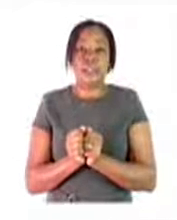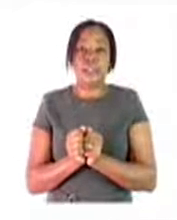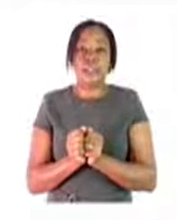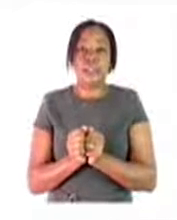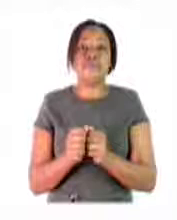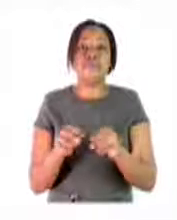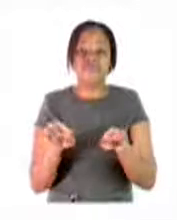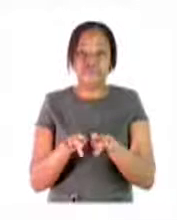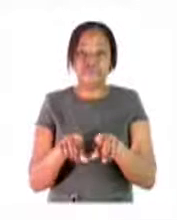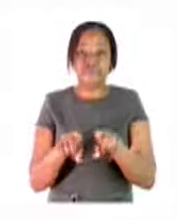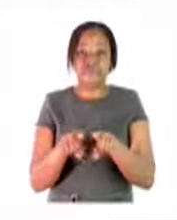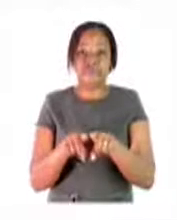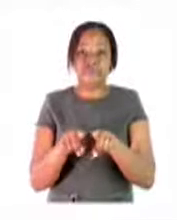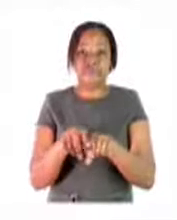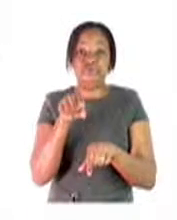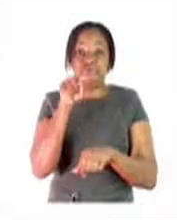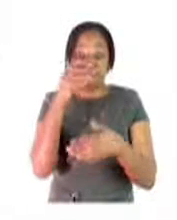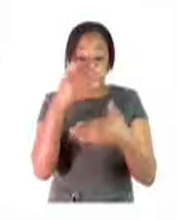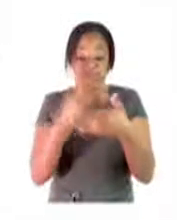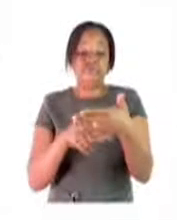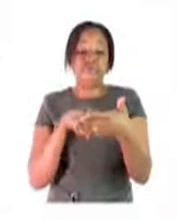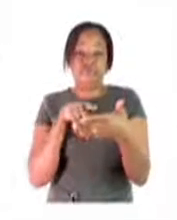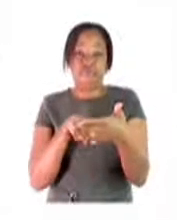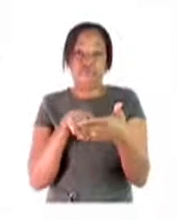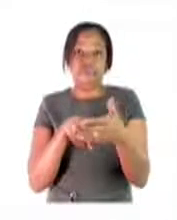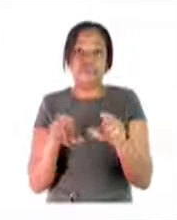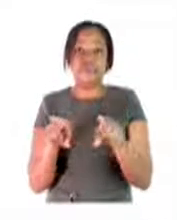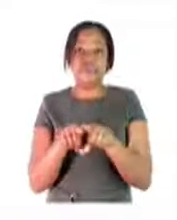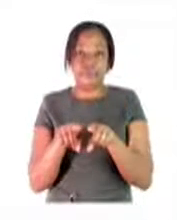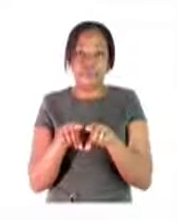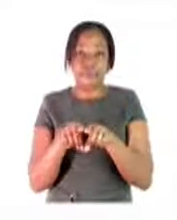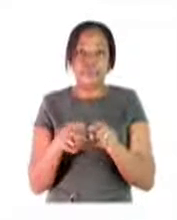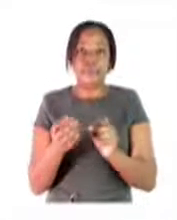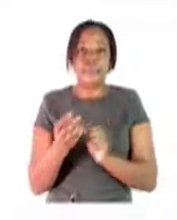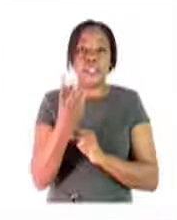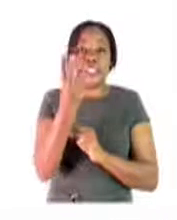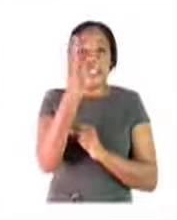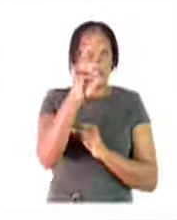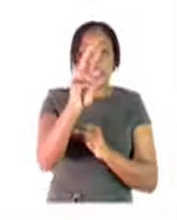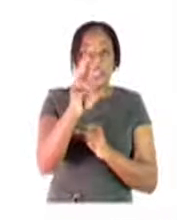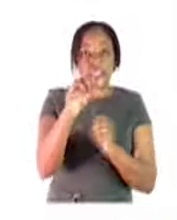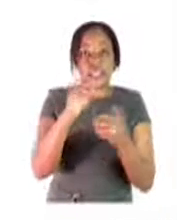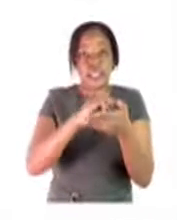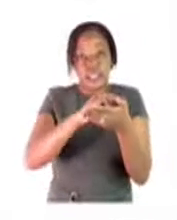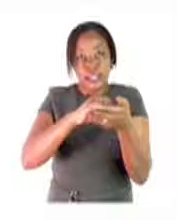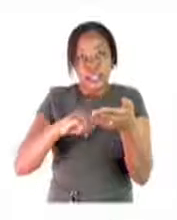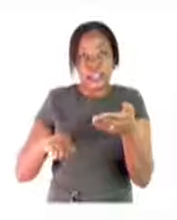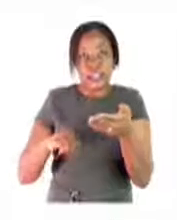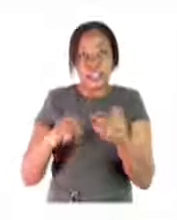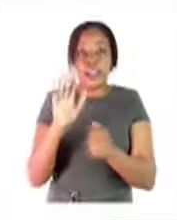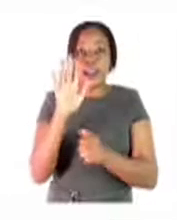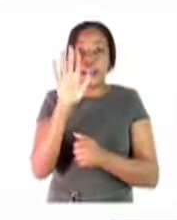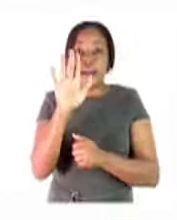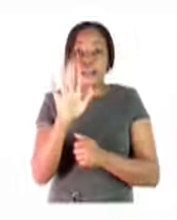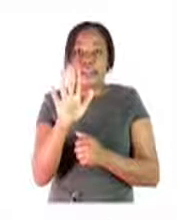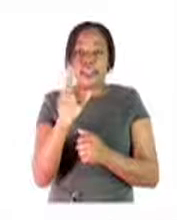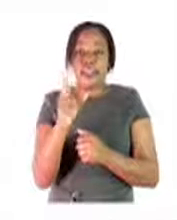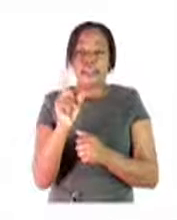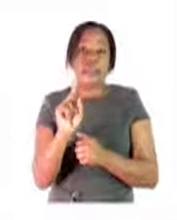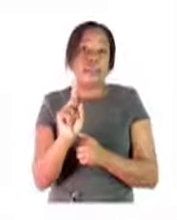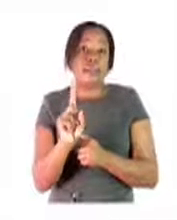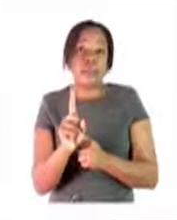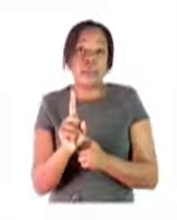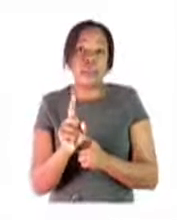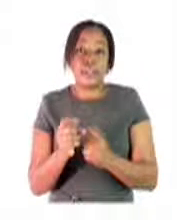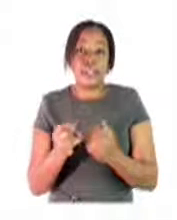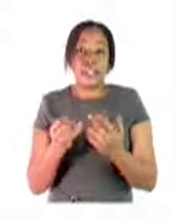these exercises. The first one is 6 minus 5. I have my 6 fingers or my 6 stones. If